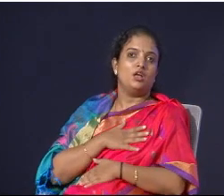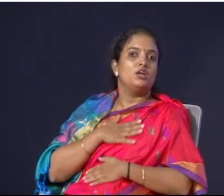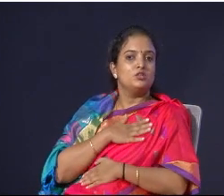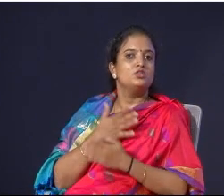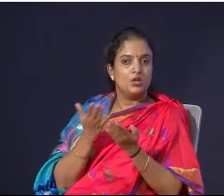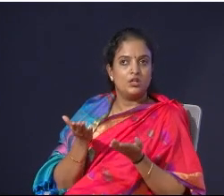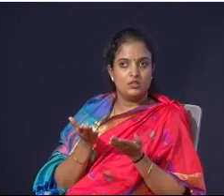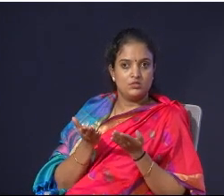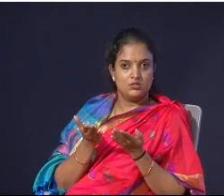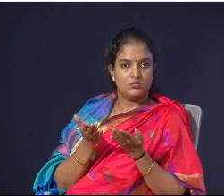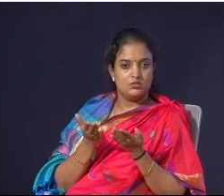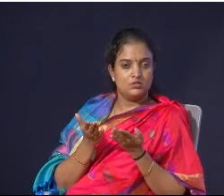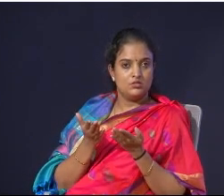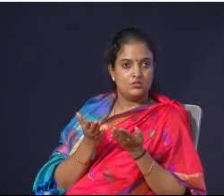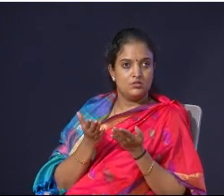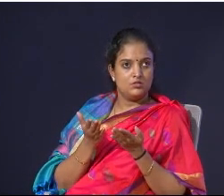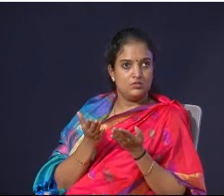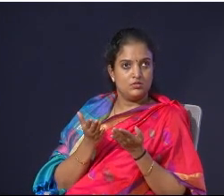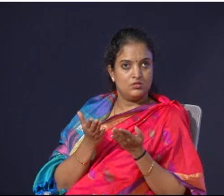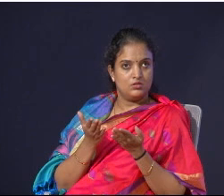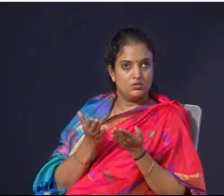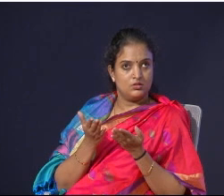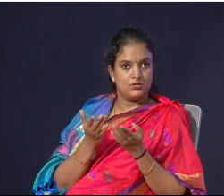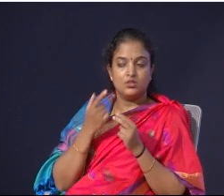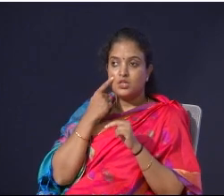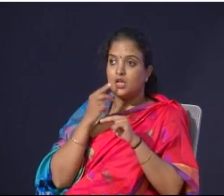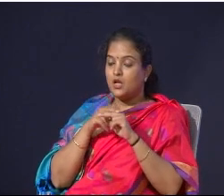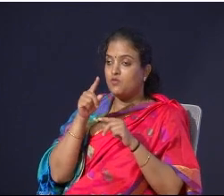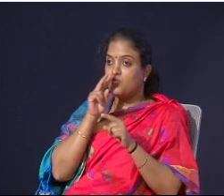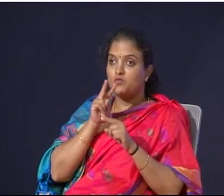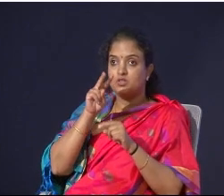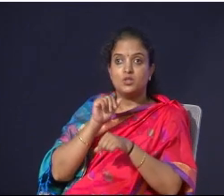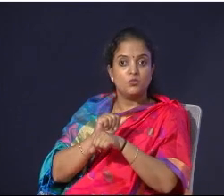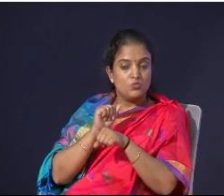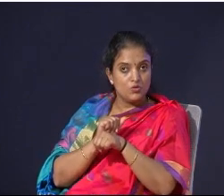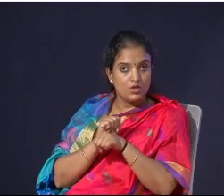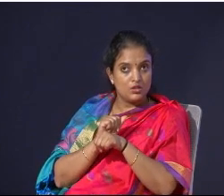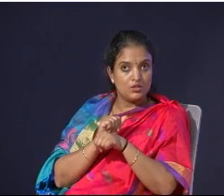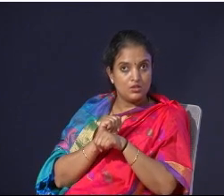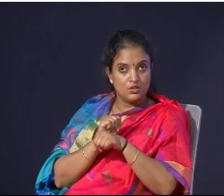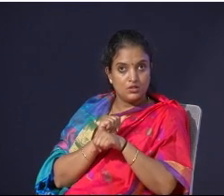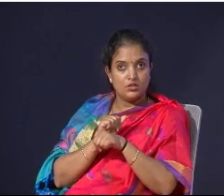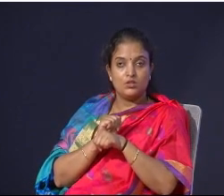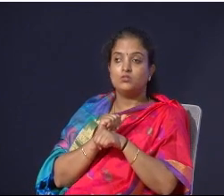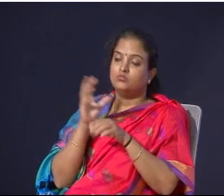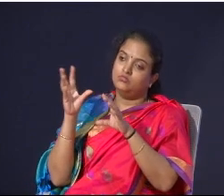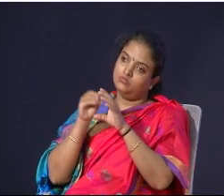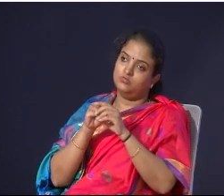right? So when you are working on vision, we have to understand the other factors